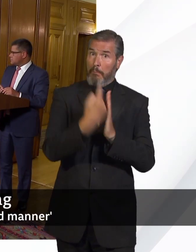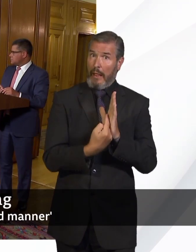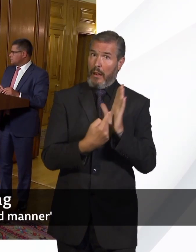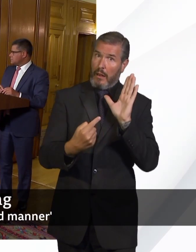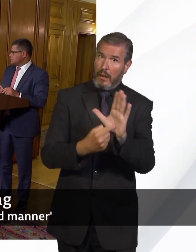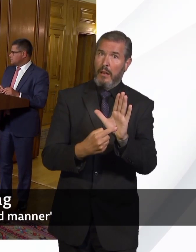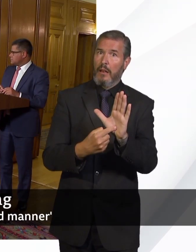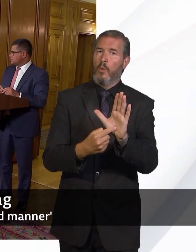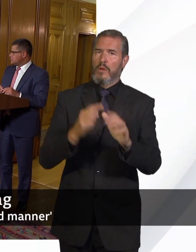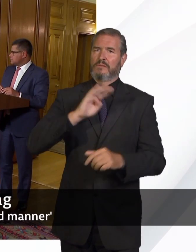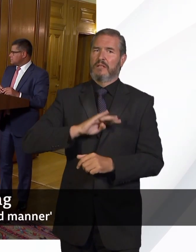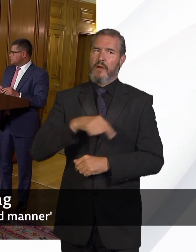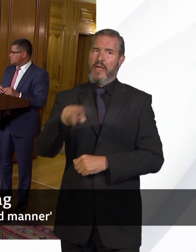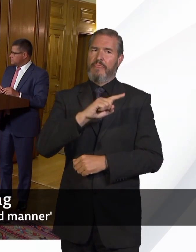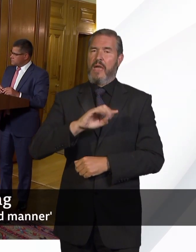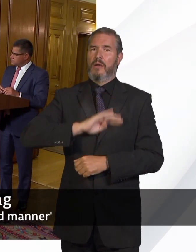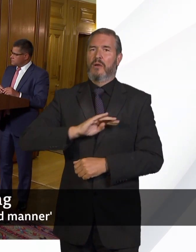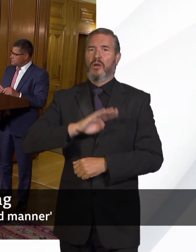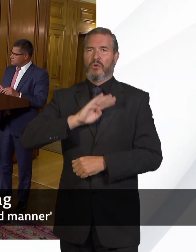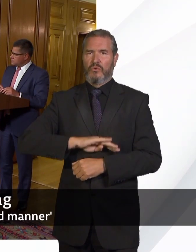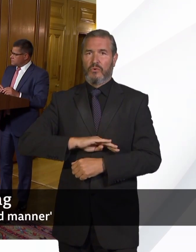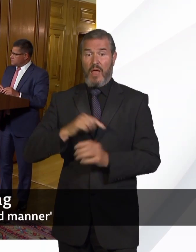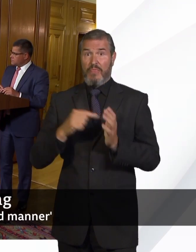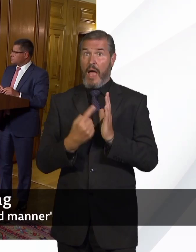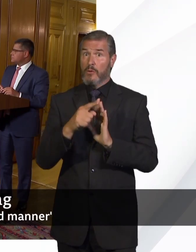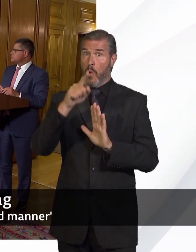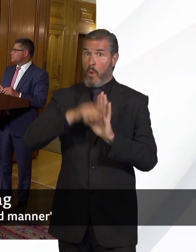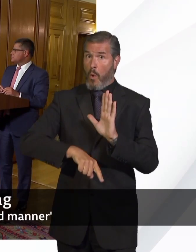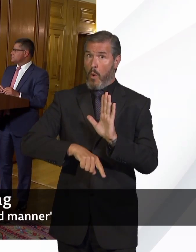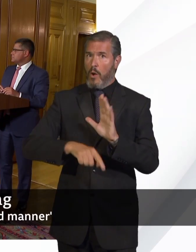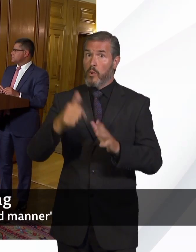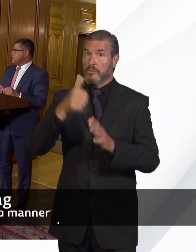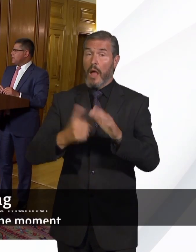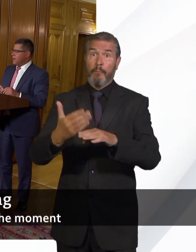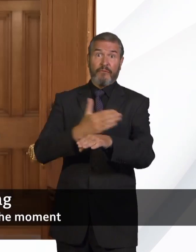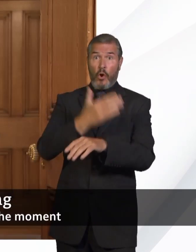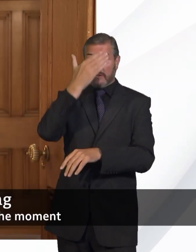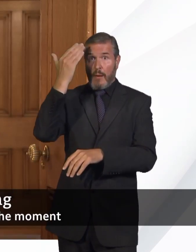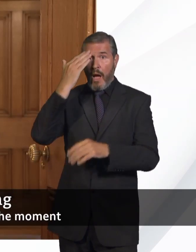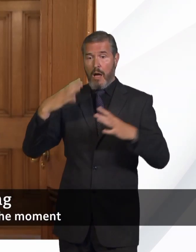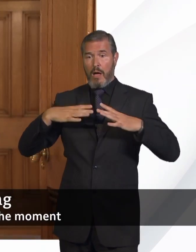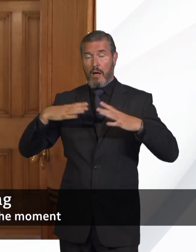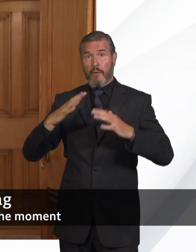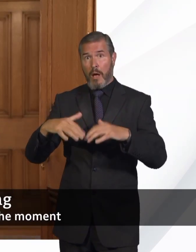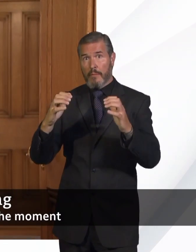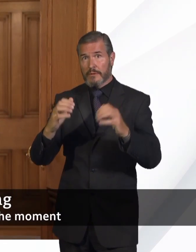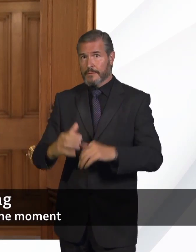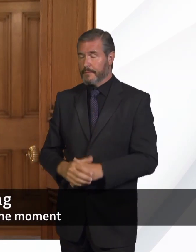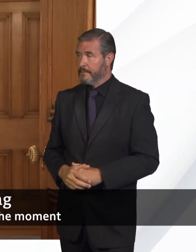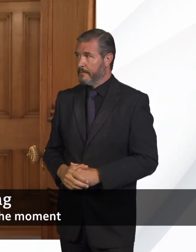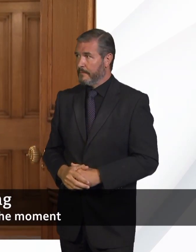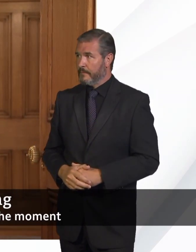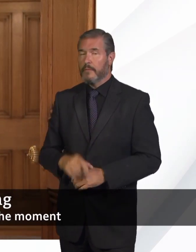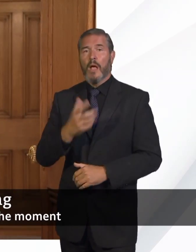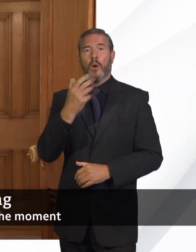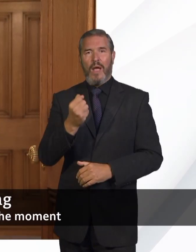concerns? And do you promise to introduce that legislation before the summer recess? Well, we of course have the